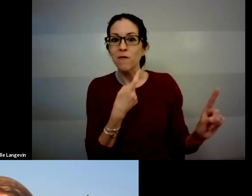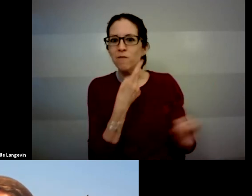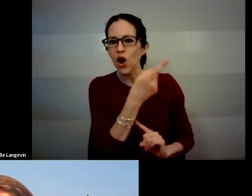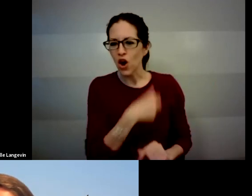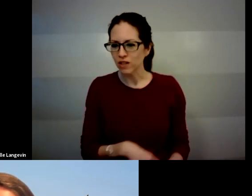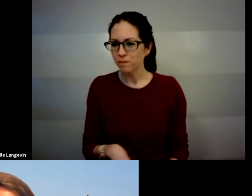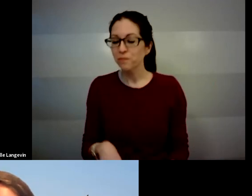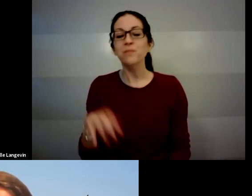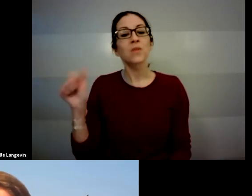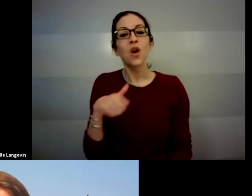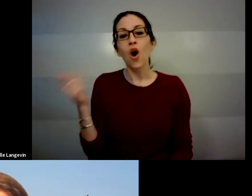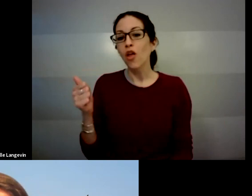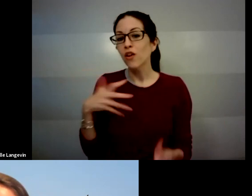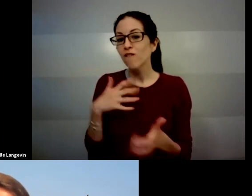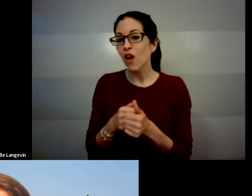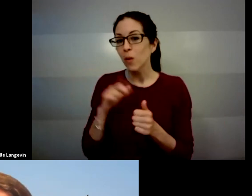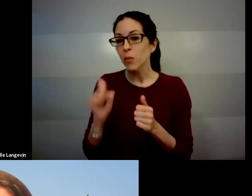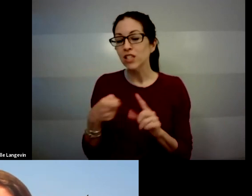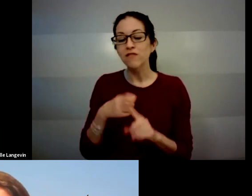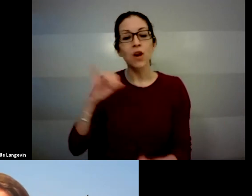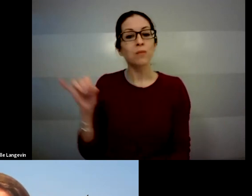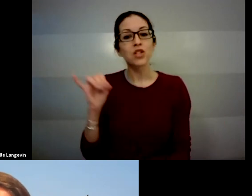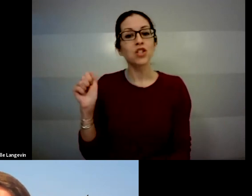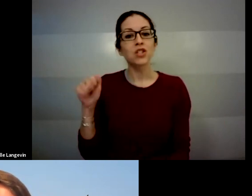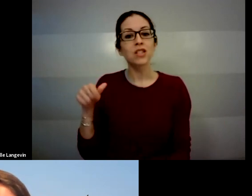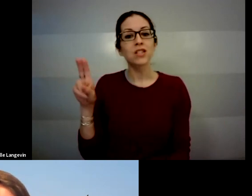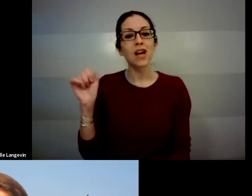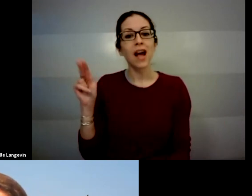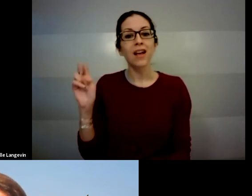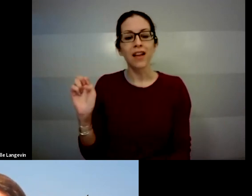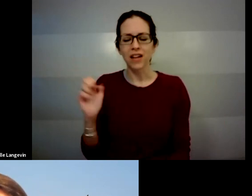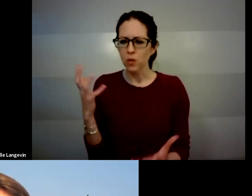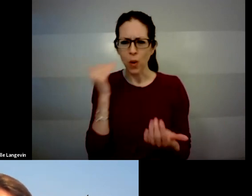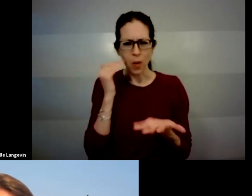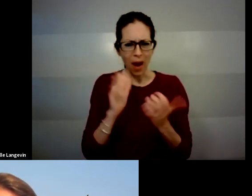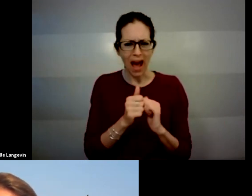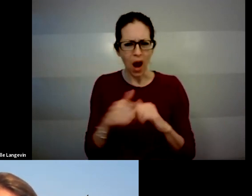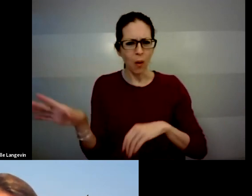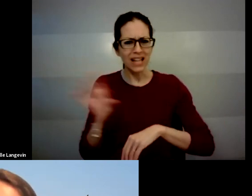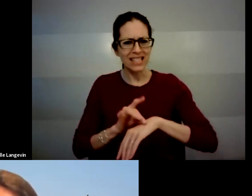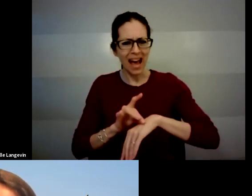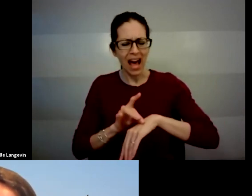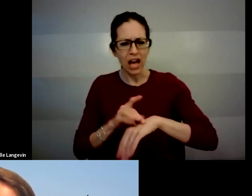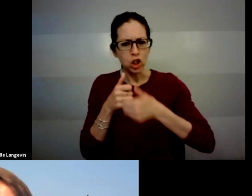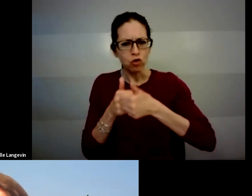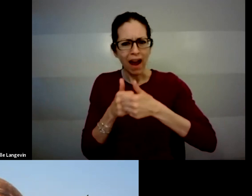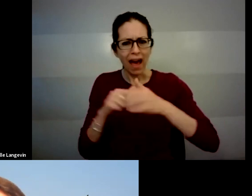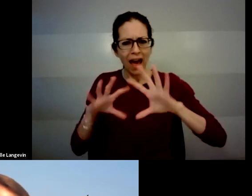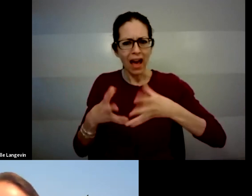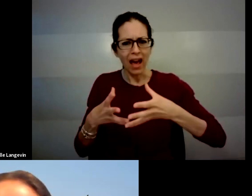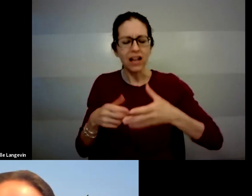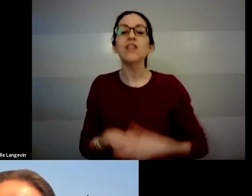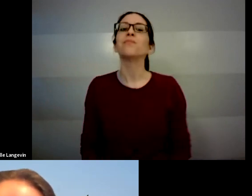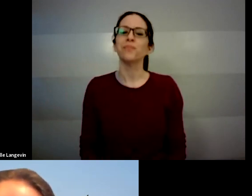just another follow-up question from Jacqueline. They wanted to know about how you attach the trackers to the birds.